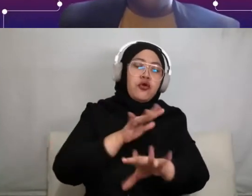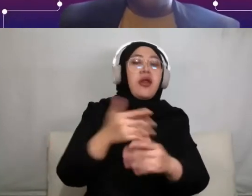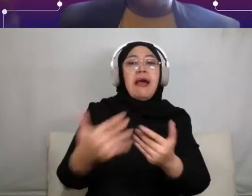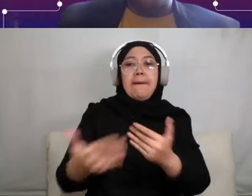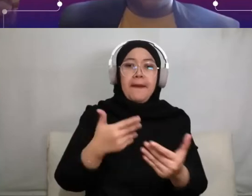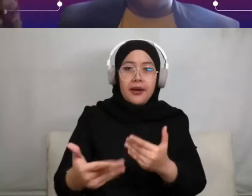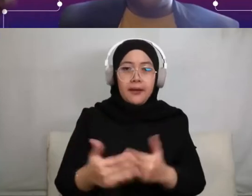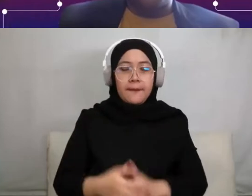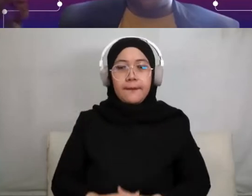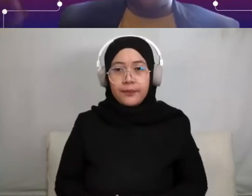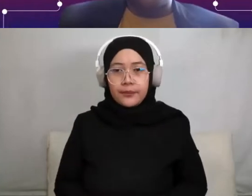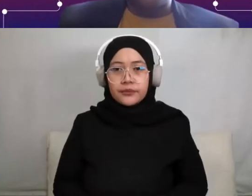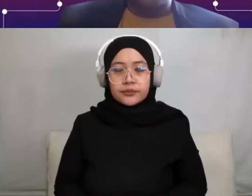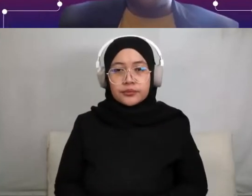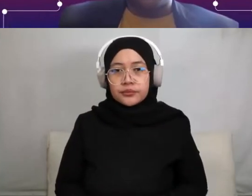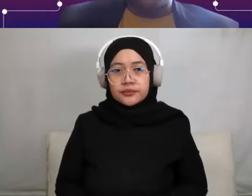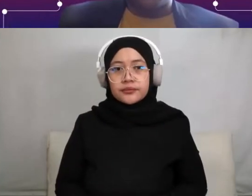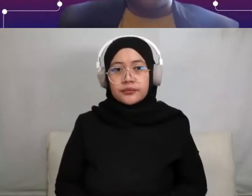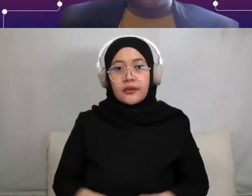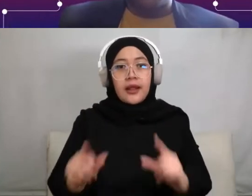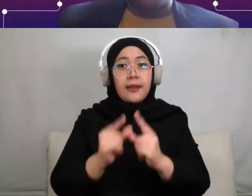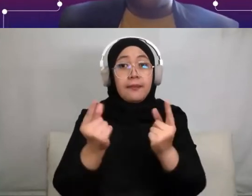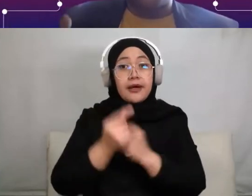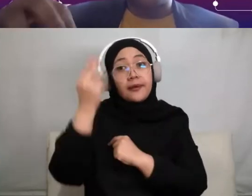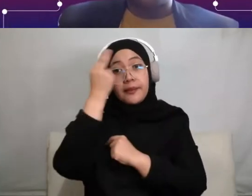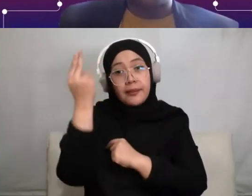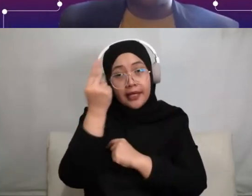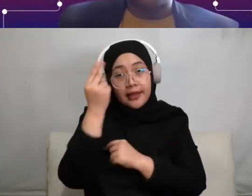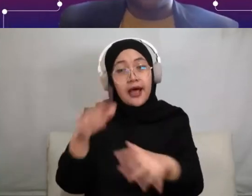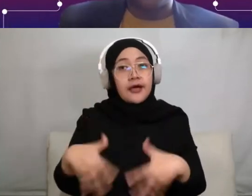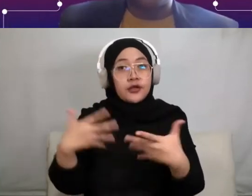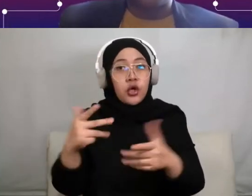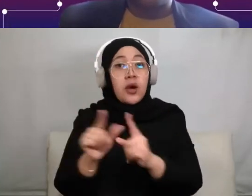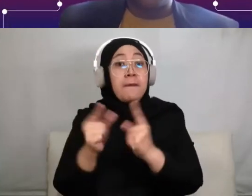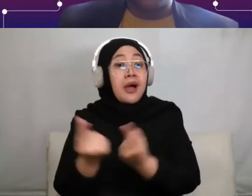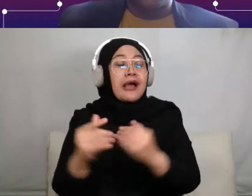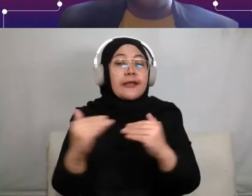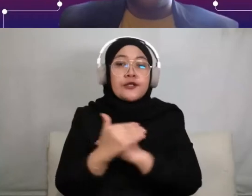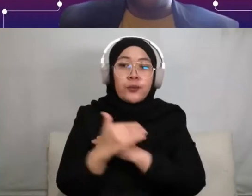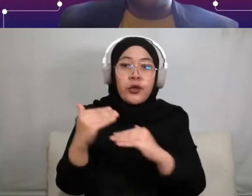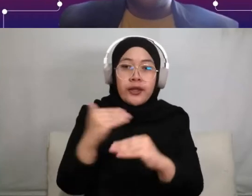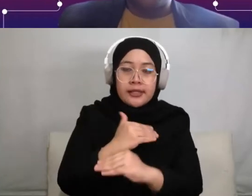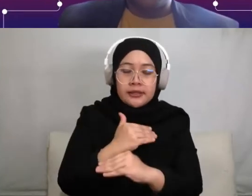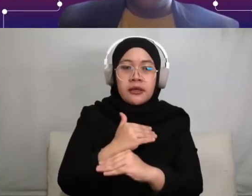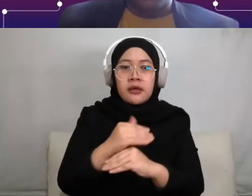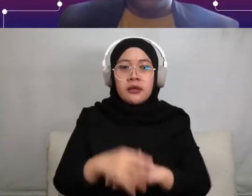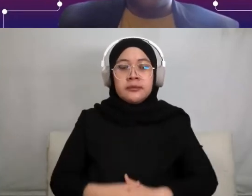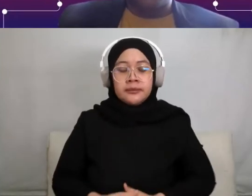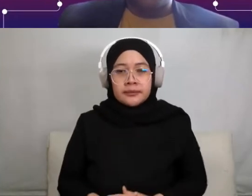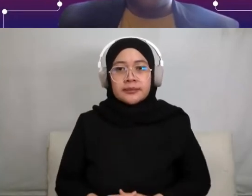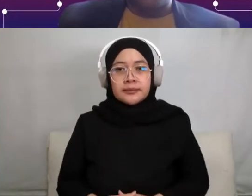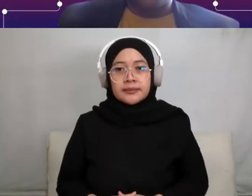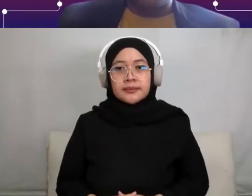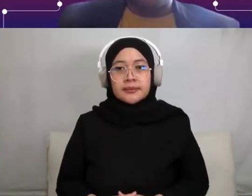government agencies, transport agencies are already under tremendous financial stress in the country, because in our